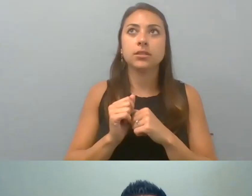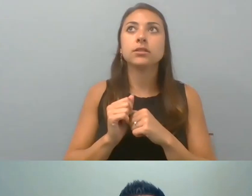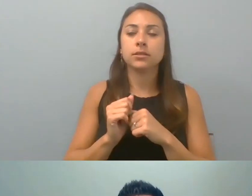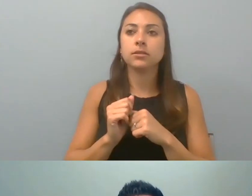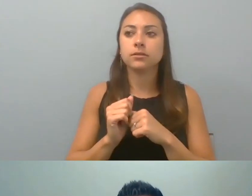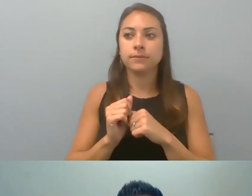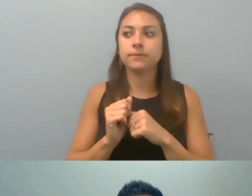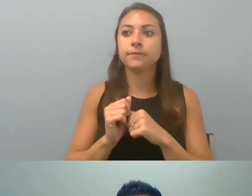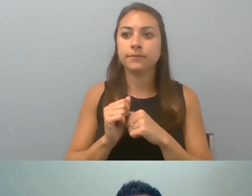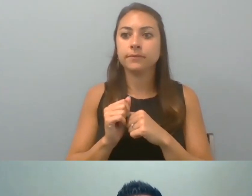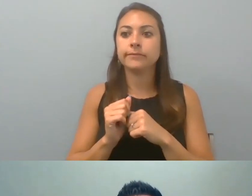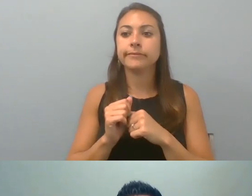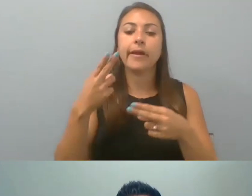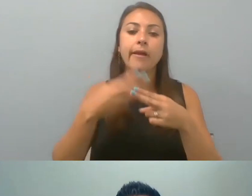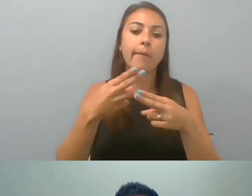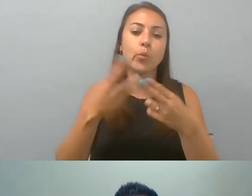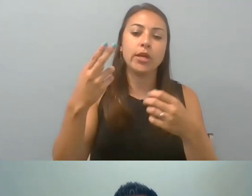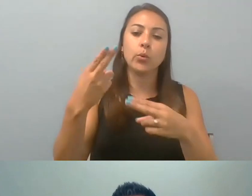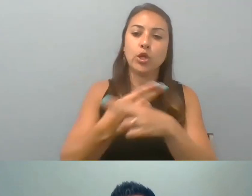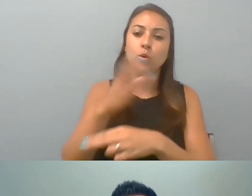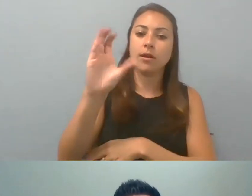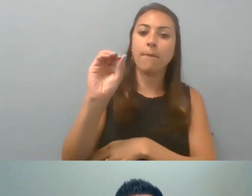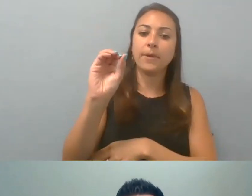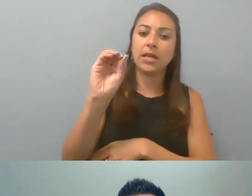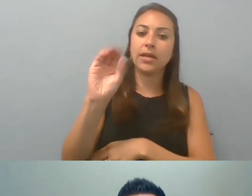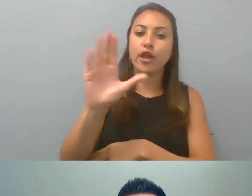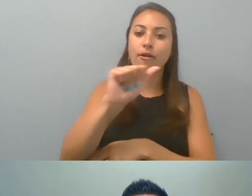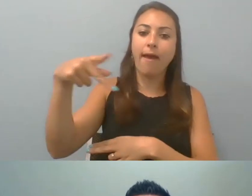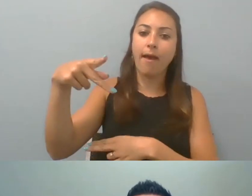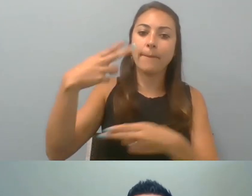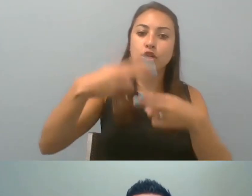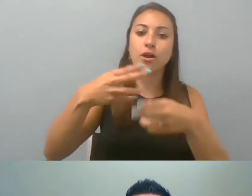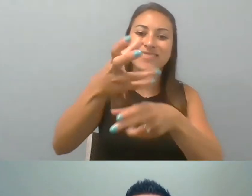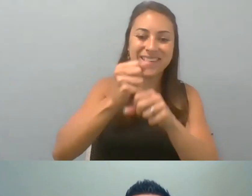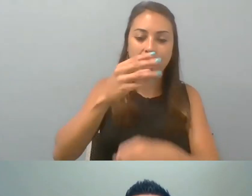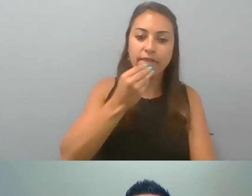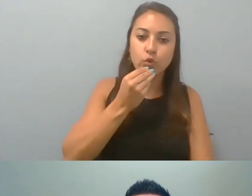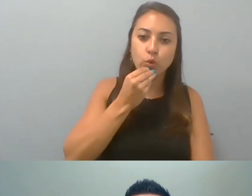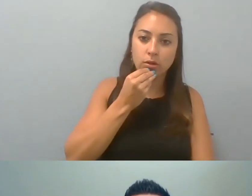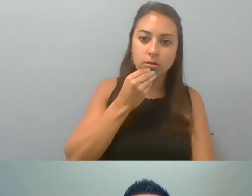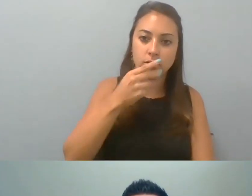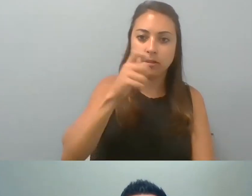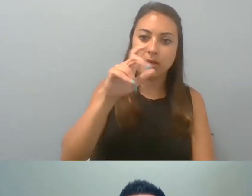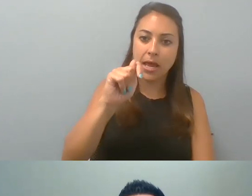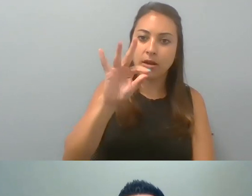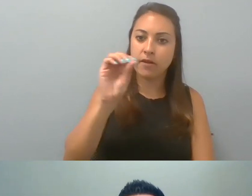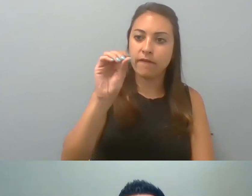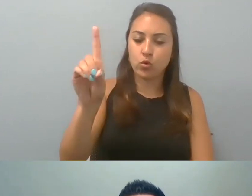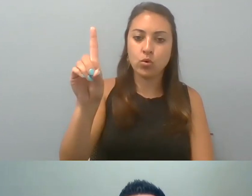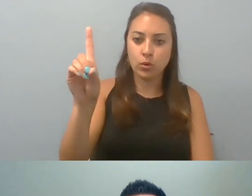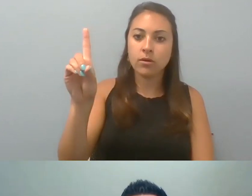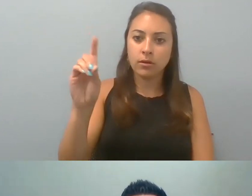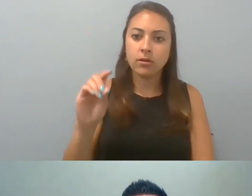by a company called Seaboard. So we use their native app. It's called Get Food. Um, there's actually there'll be